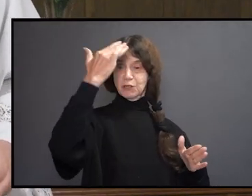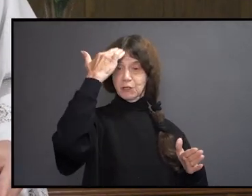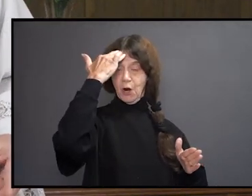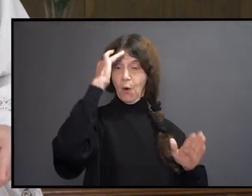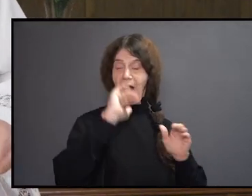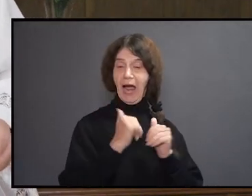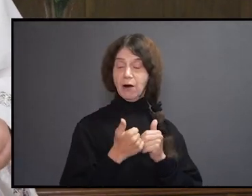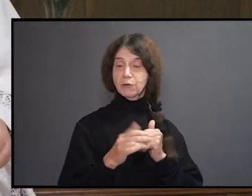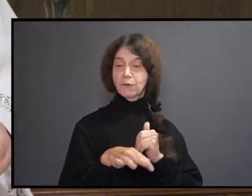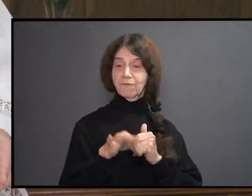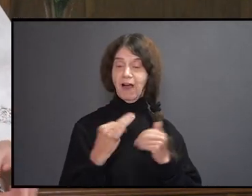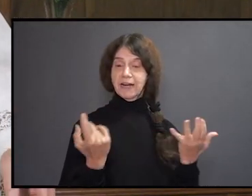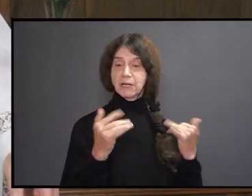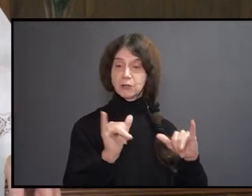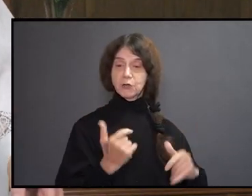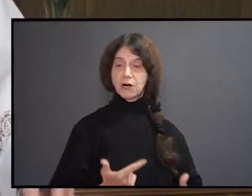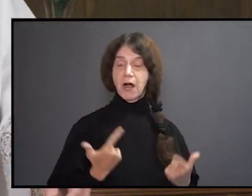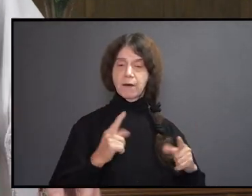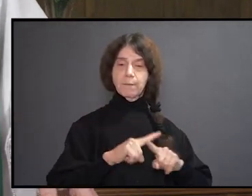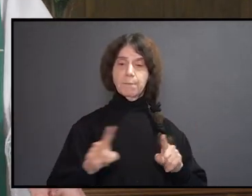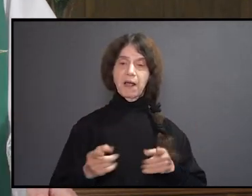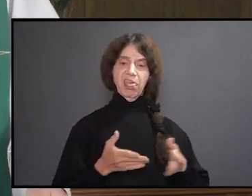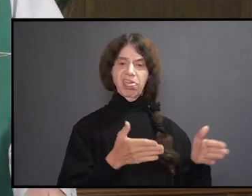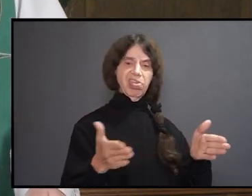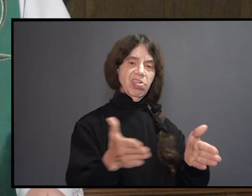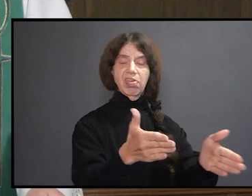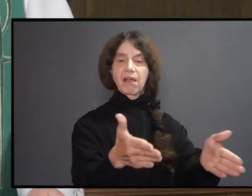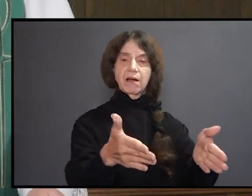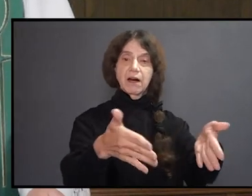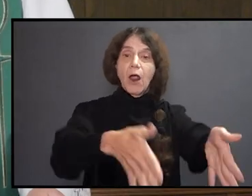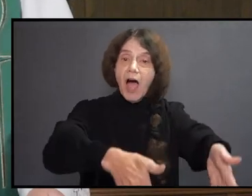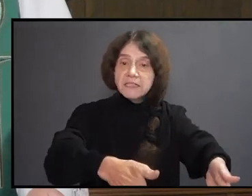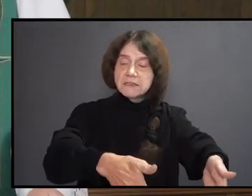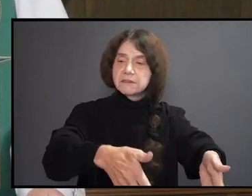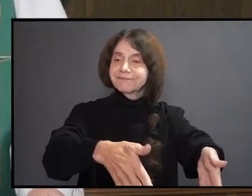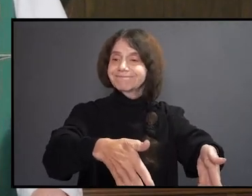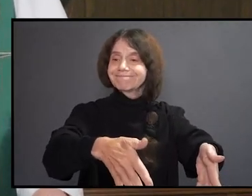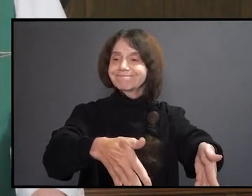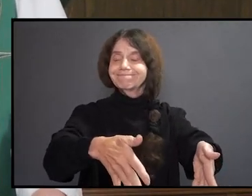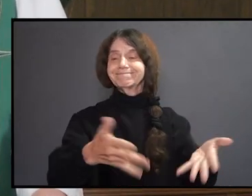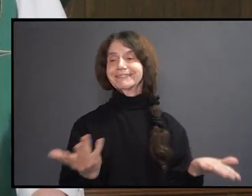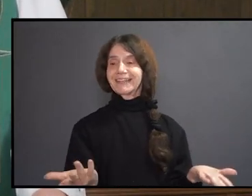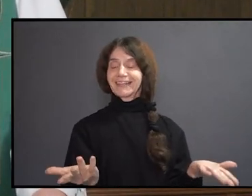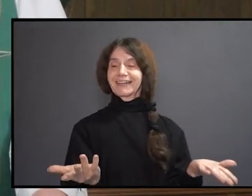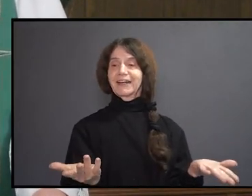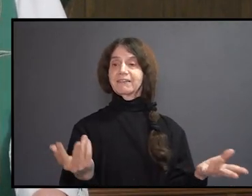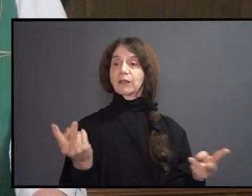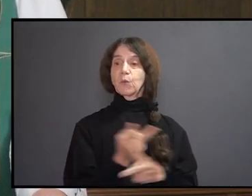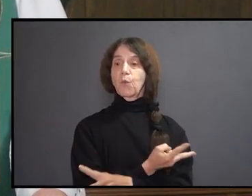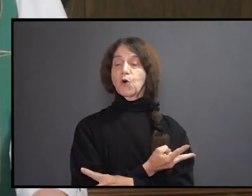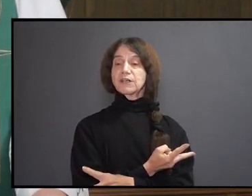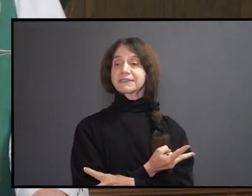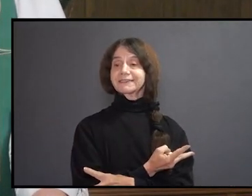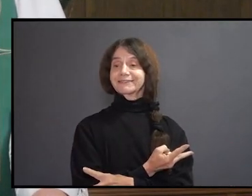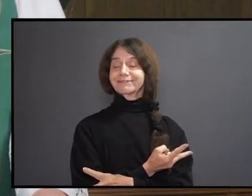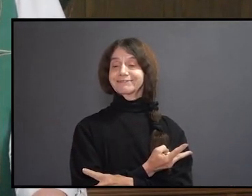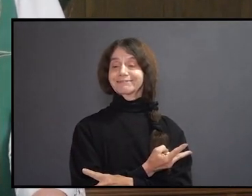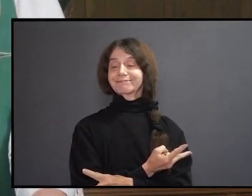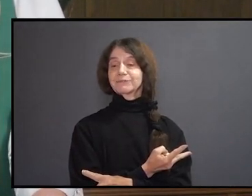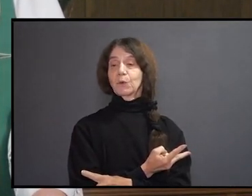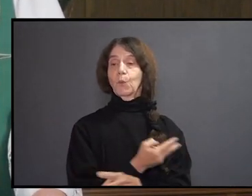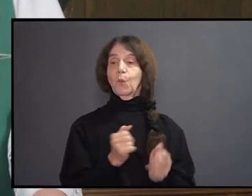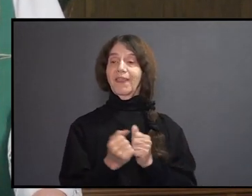everlasting salvation, but they end up horribly lost. It's worse than being horribly lost